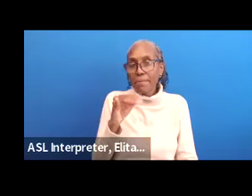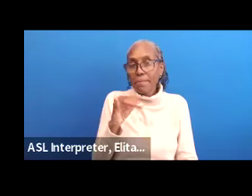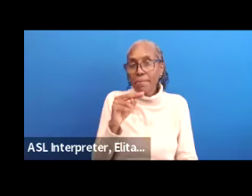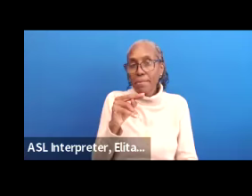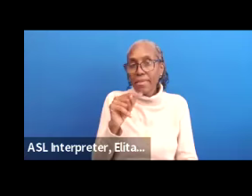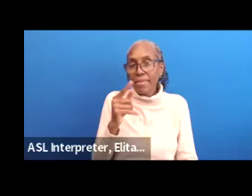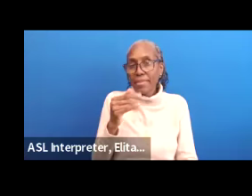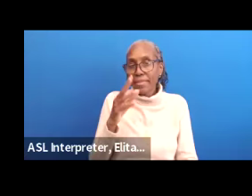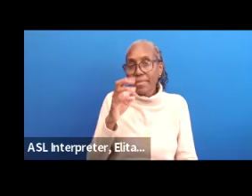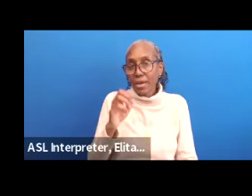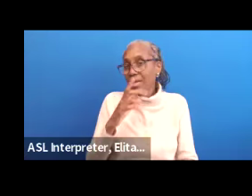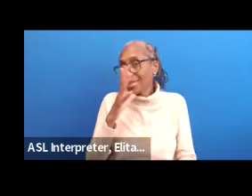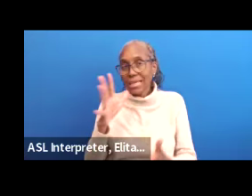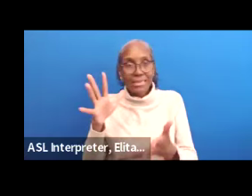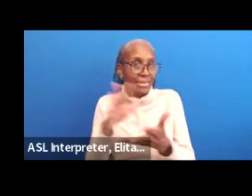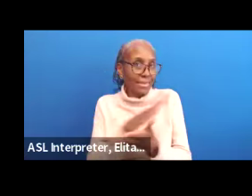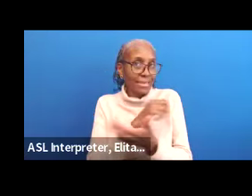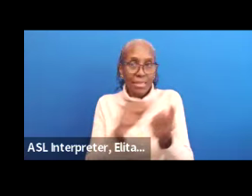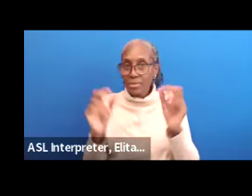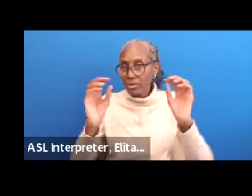to damage any of the